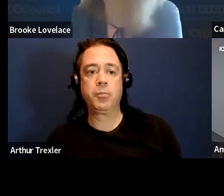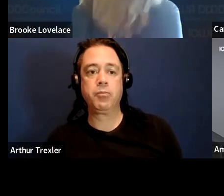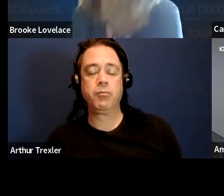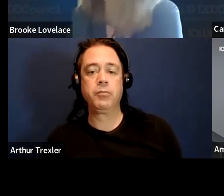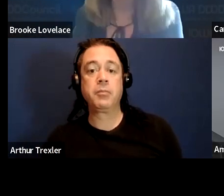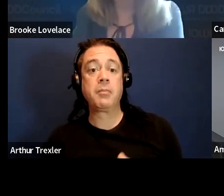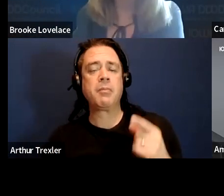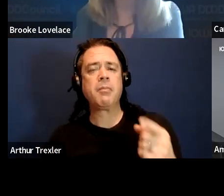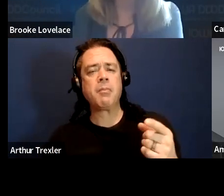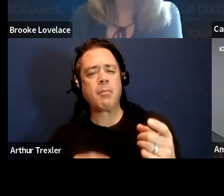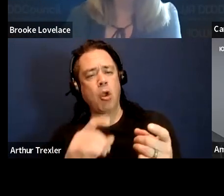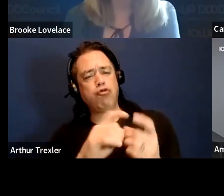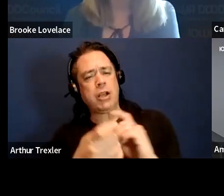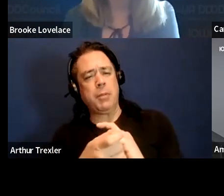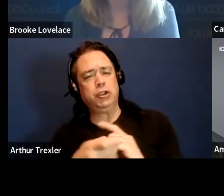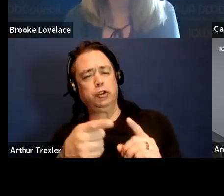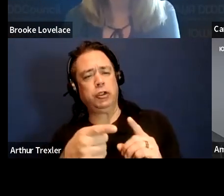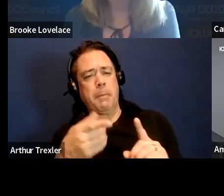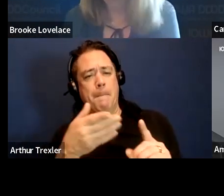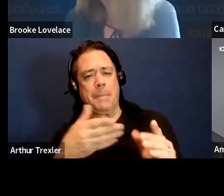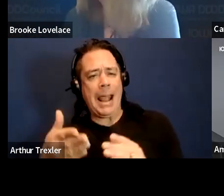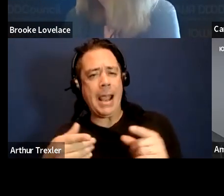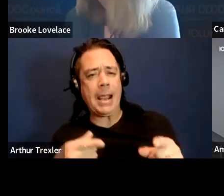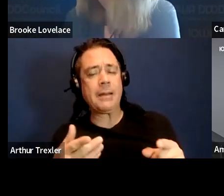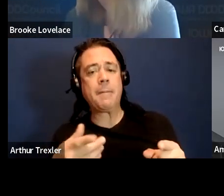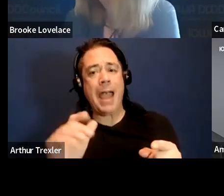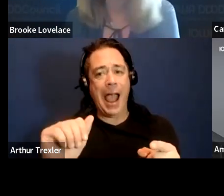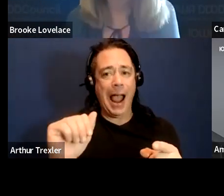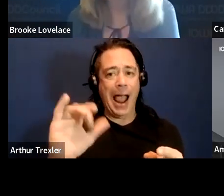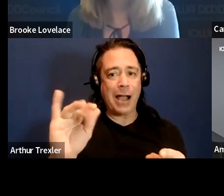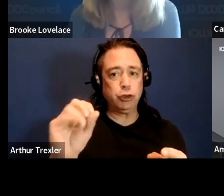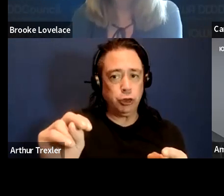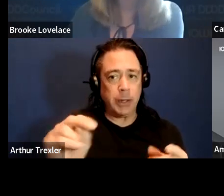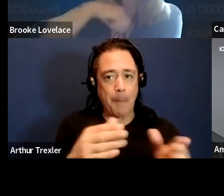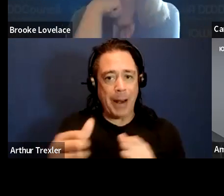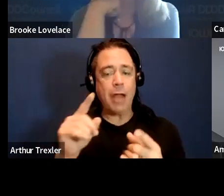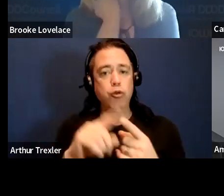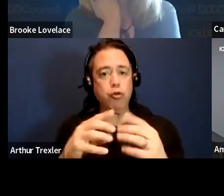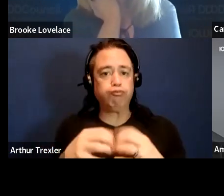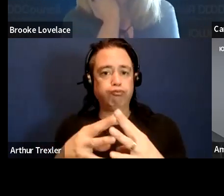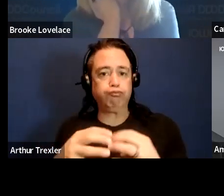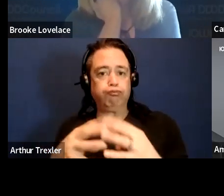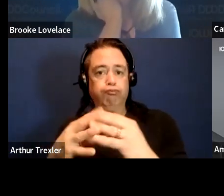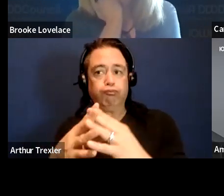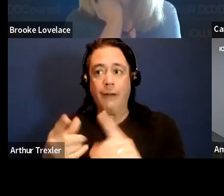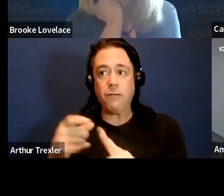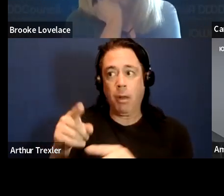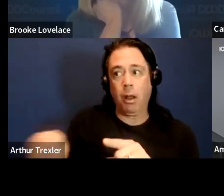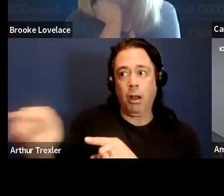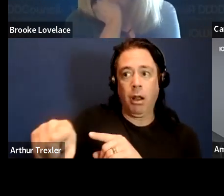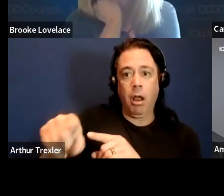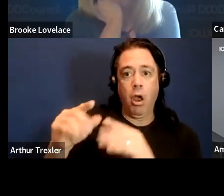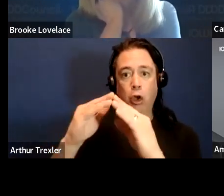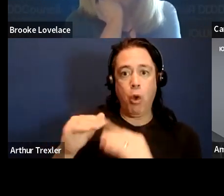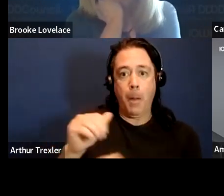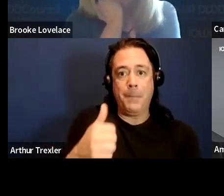the transformation plan is it's an action plan to implement recommendations from the community-based service